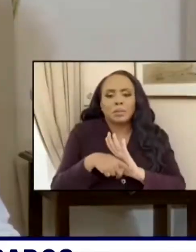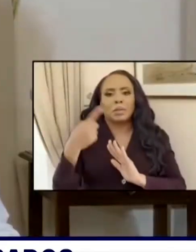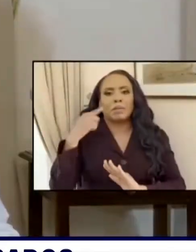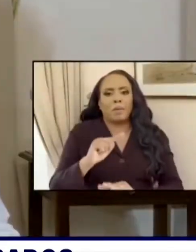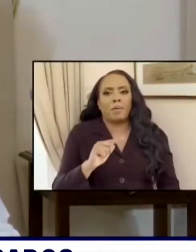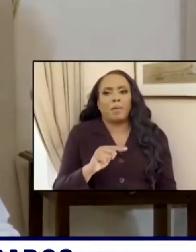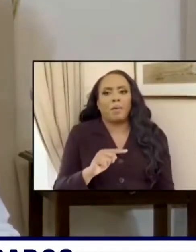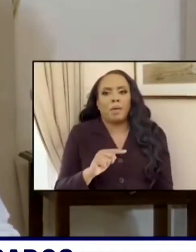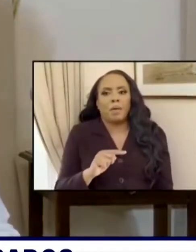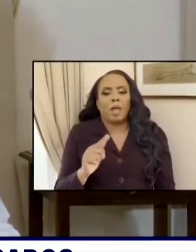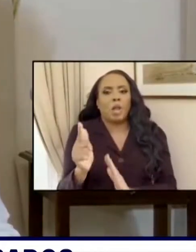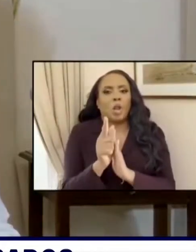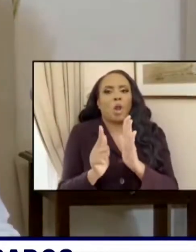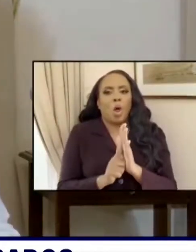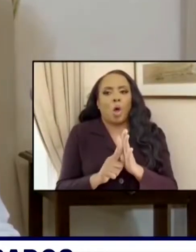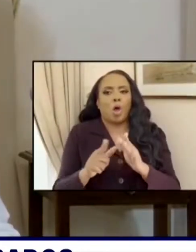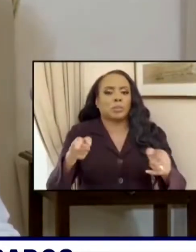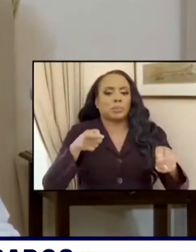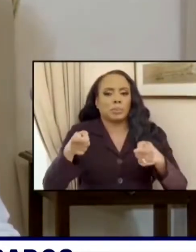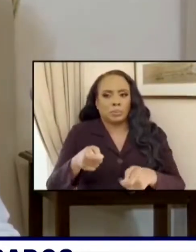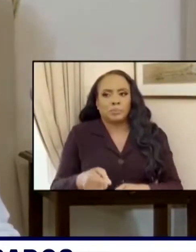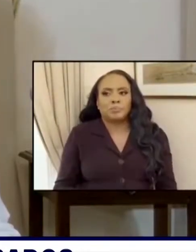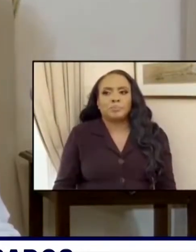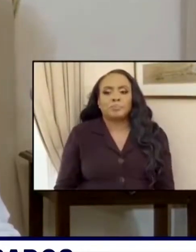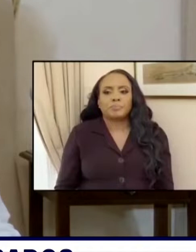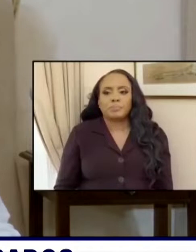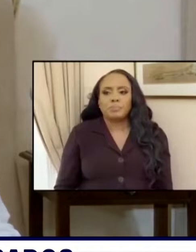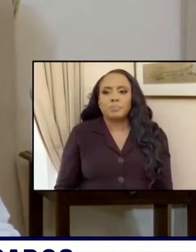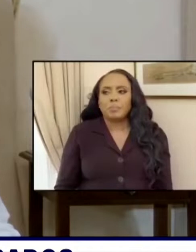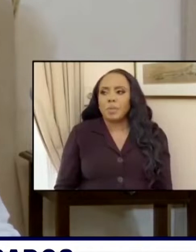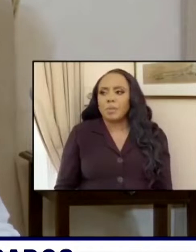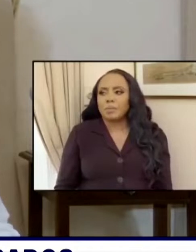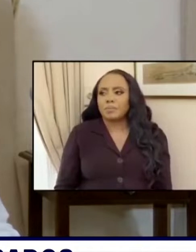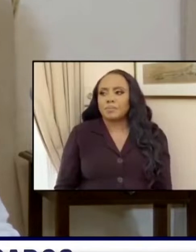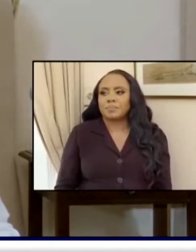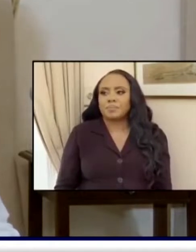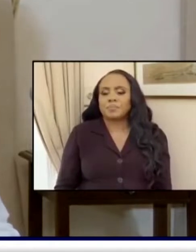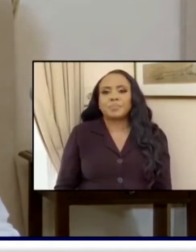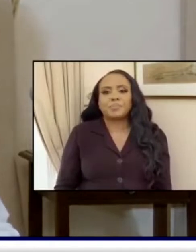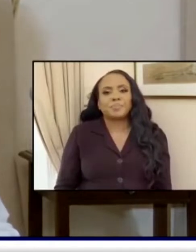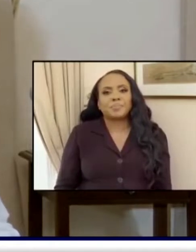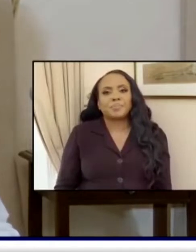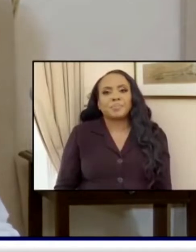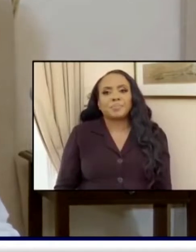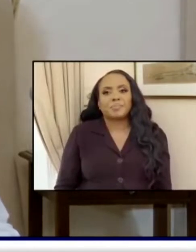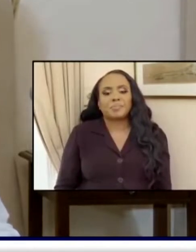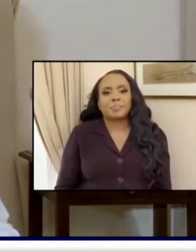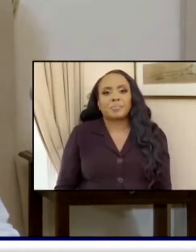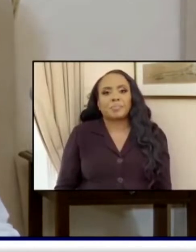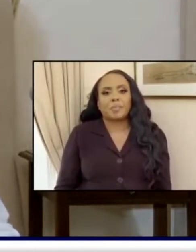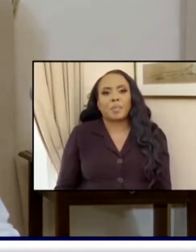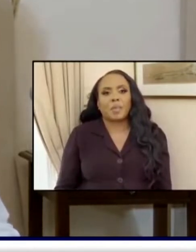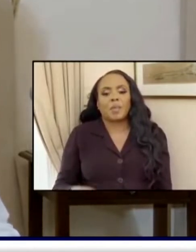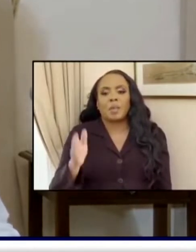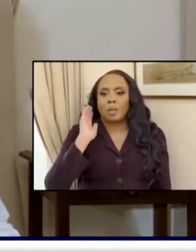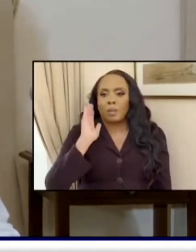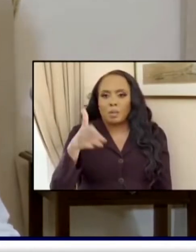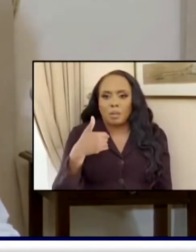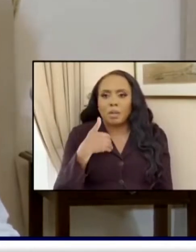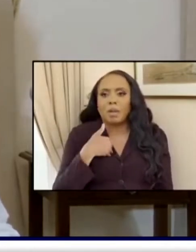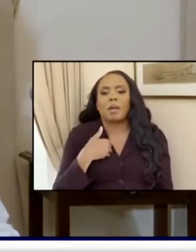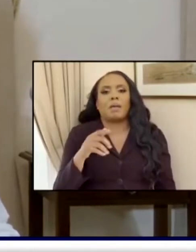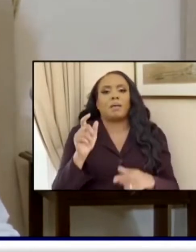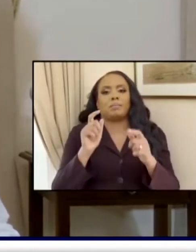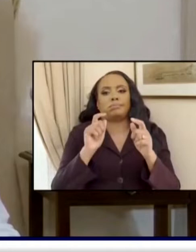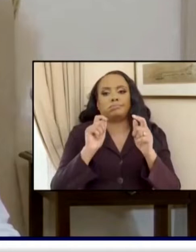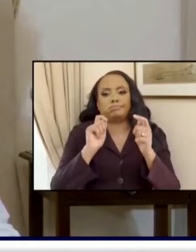is an amendment that will come that will correct the section of the Firearms Act that struck